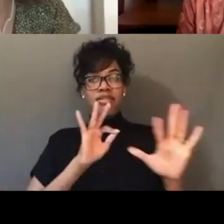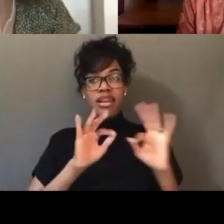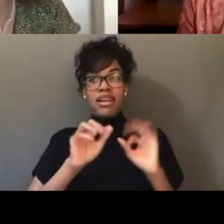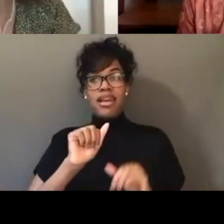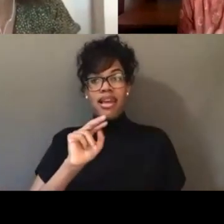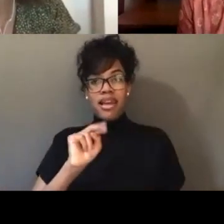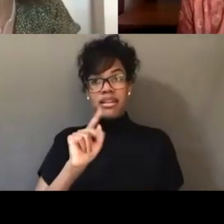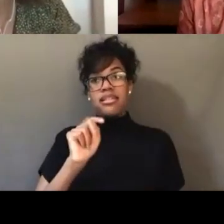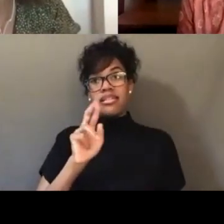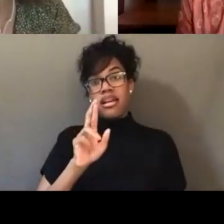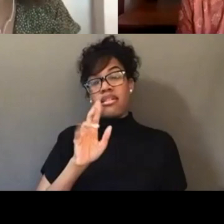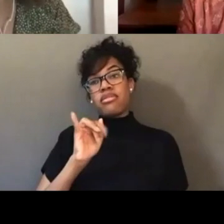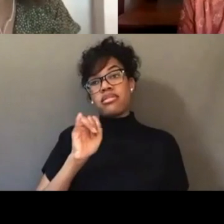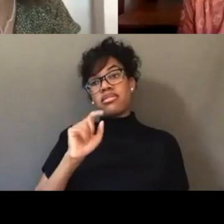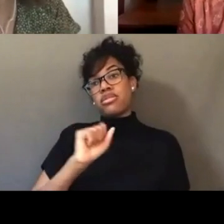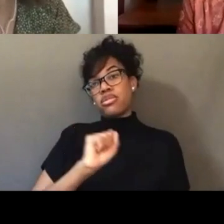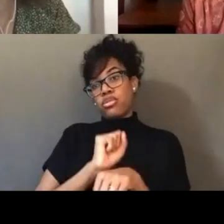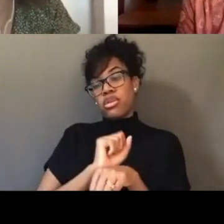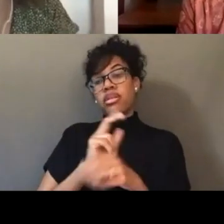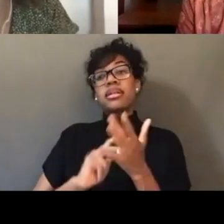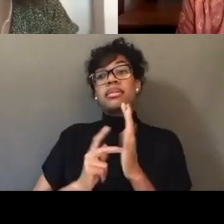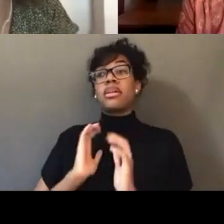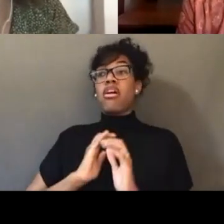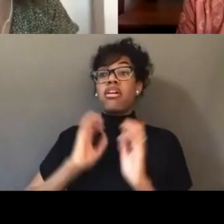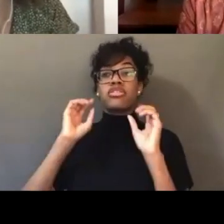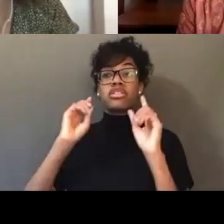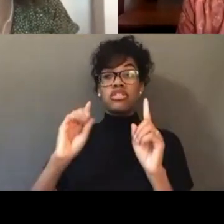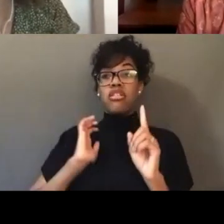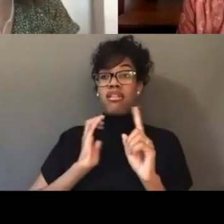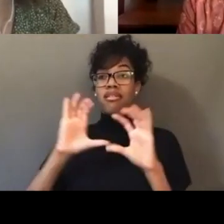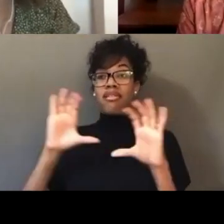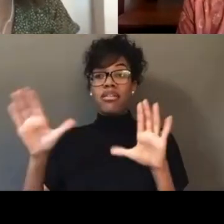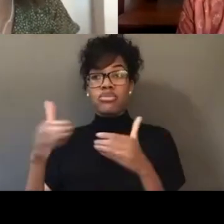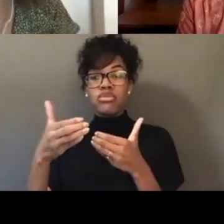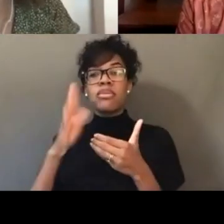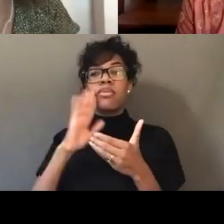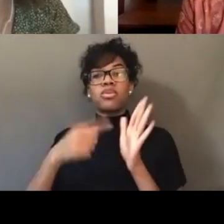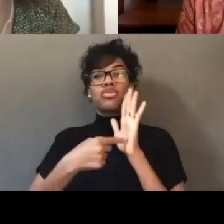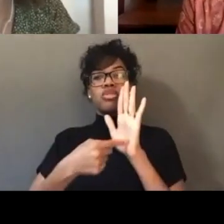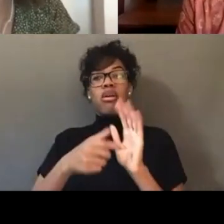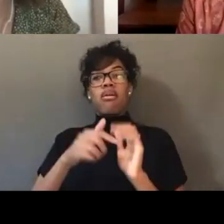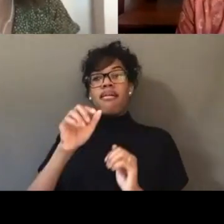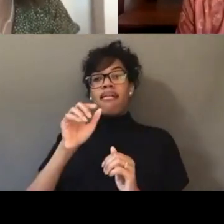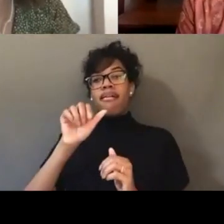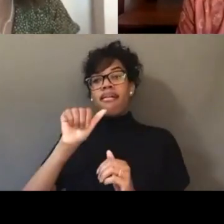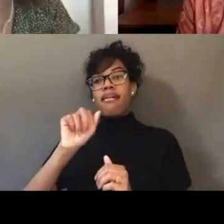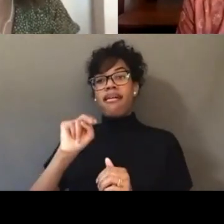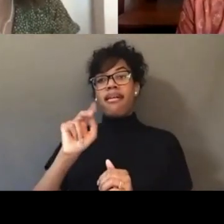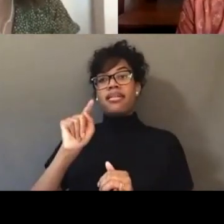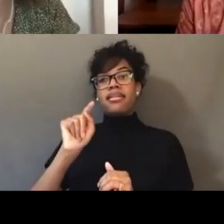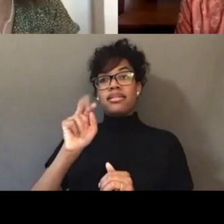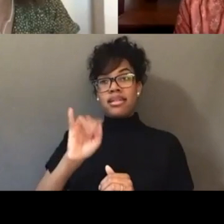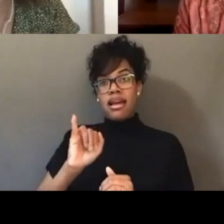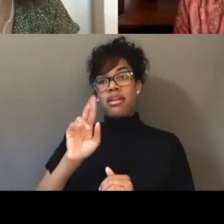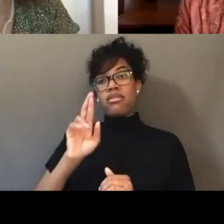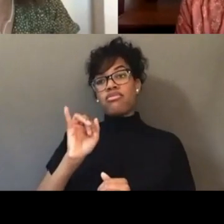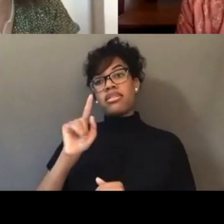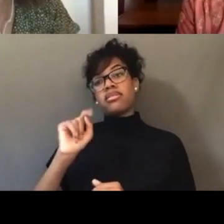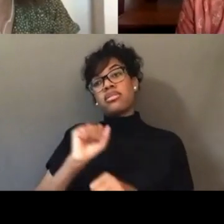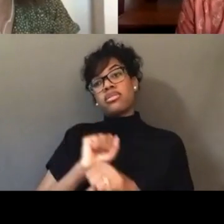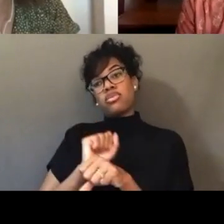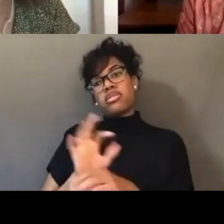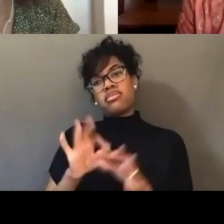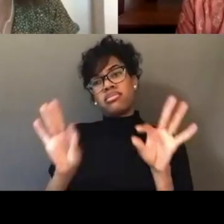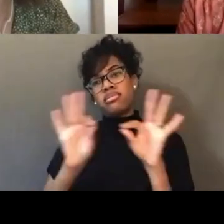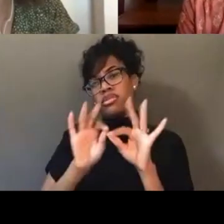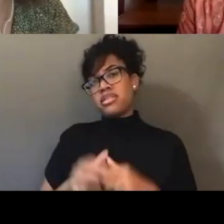and racist. And what does that mean? What does that look like? And what part do I play in that? And what part do we want to teach kids how to resist?